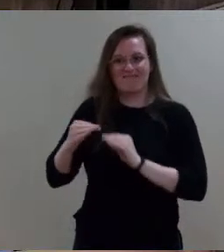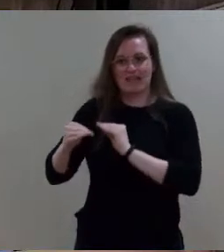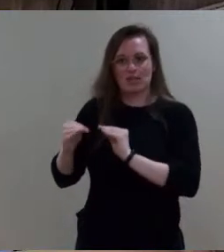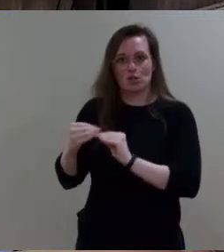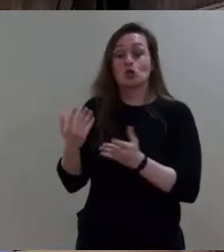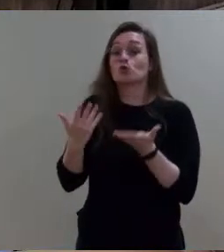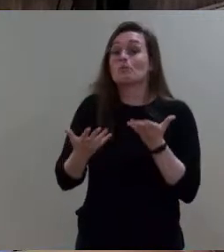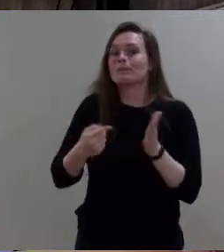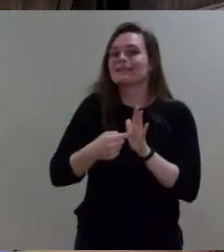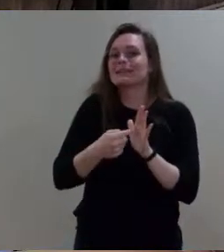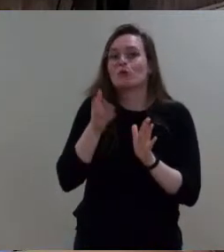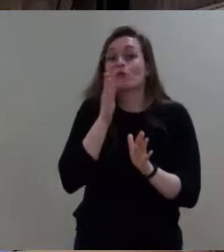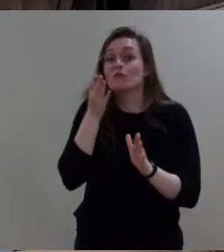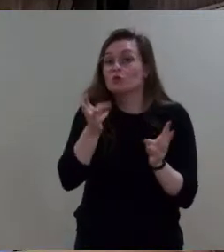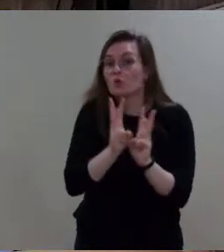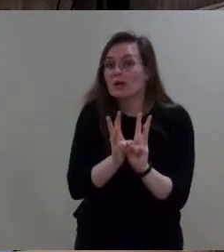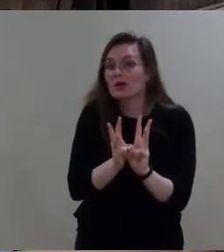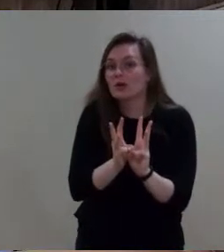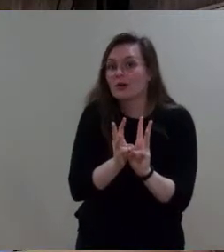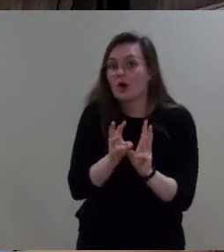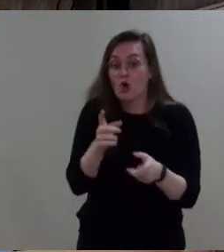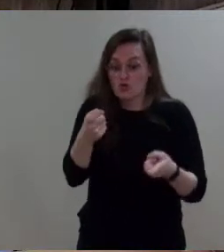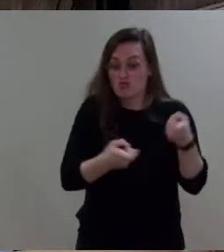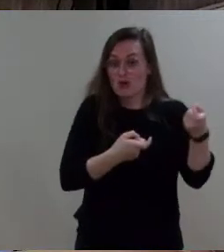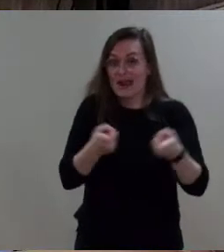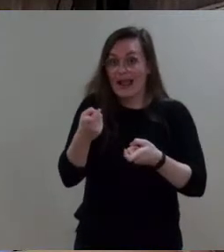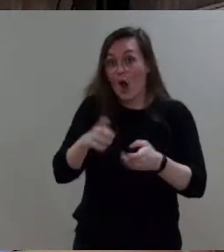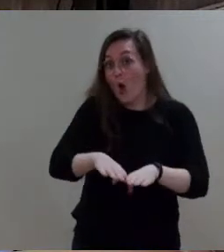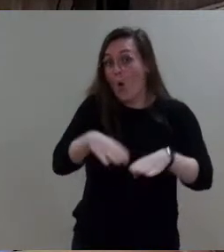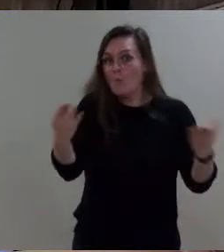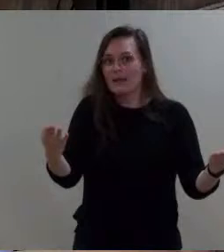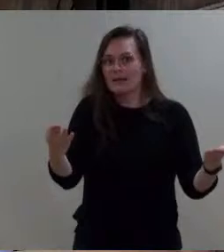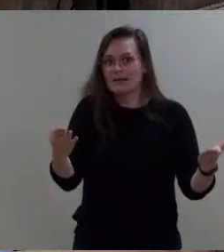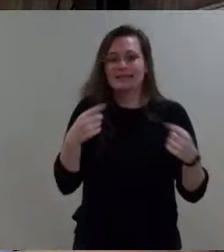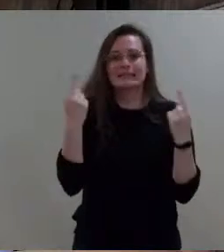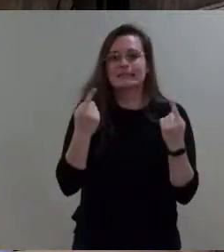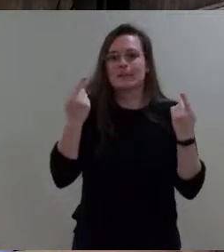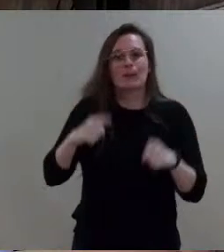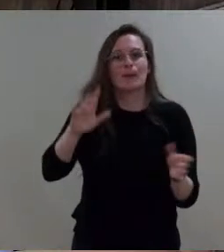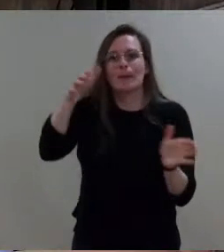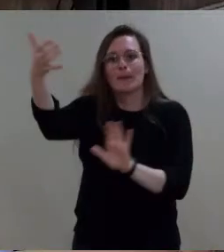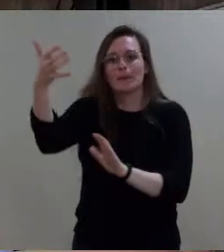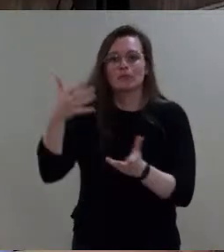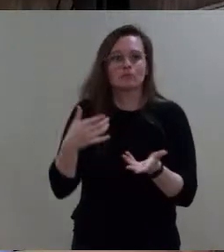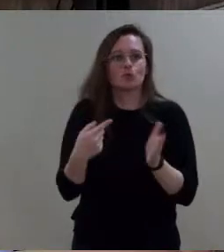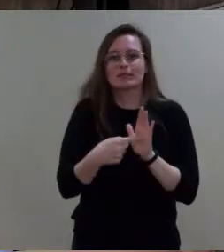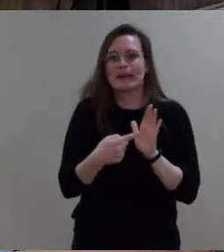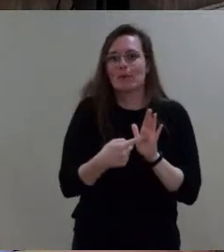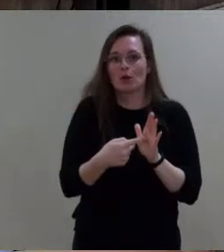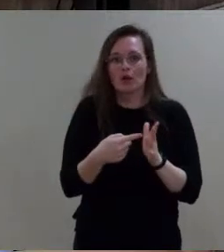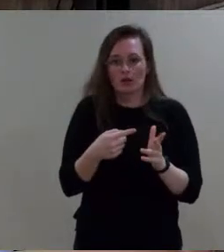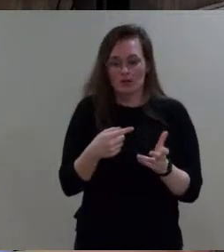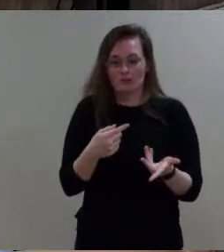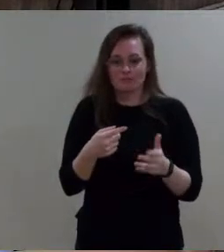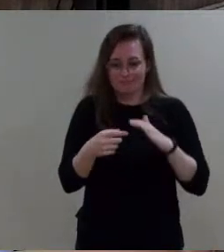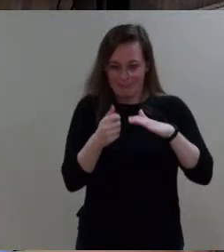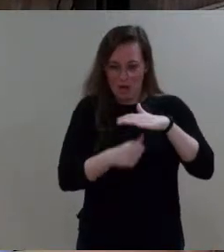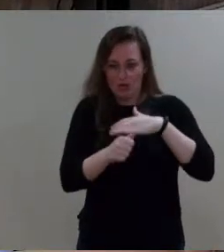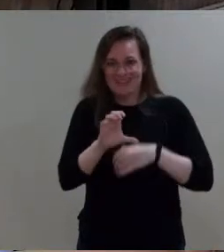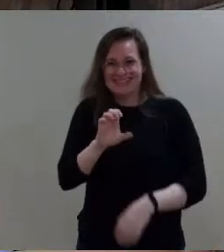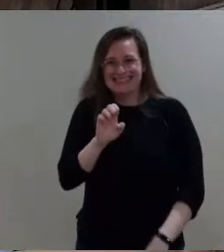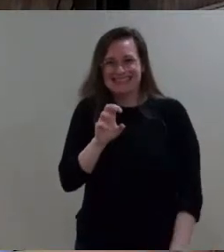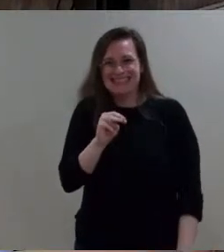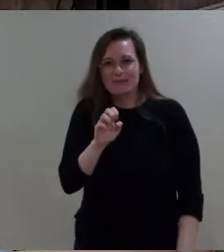something major has gone wrong with the cement and the piping underneath the cement, like happened in Kingston one year? It